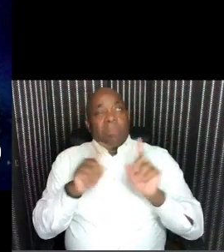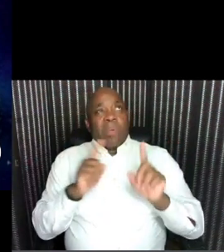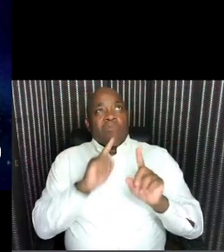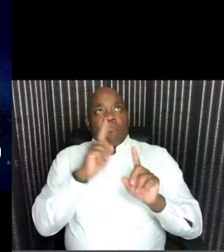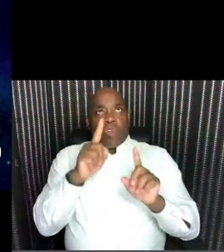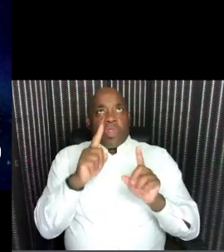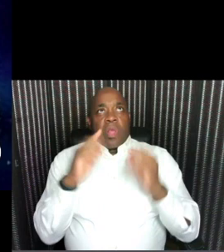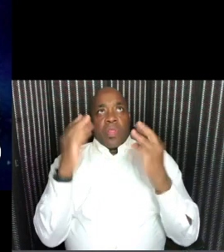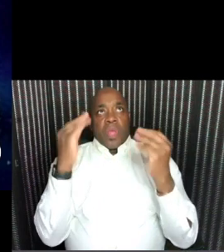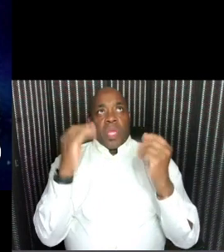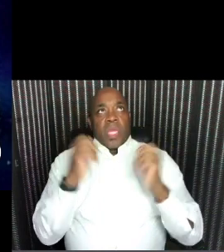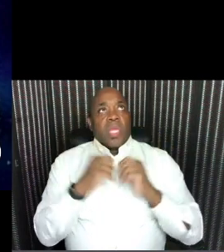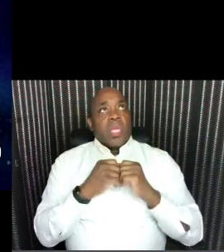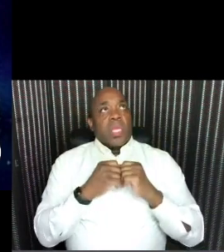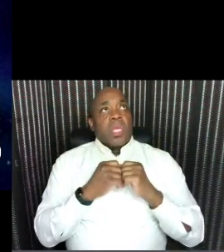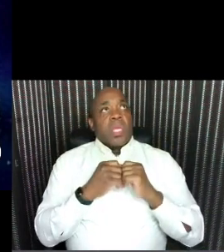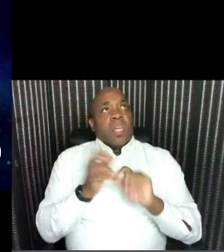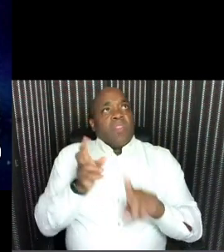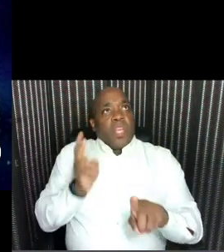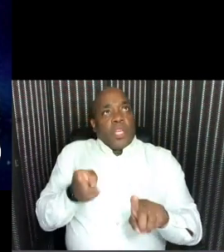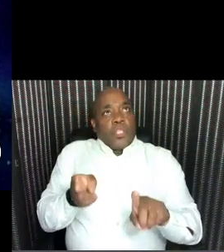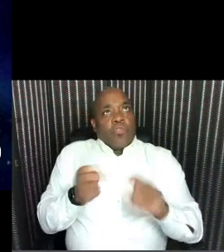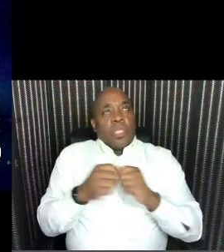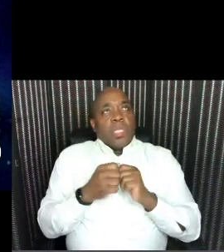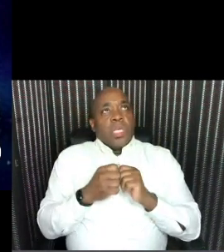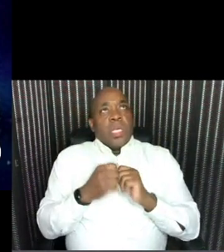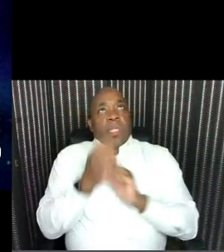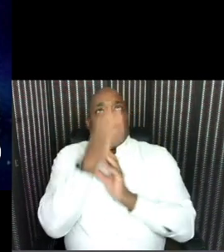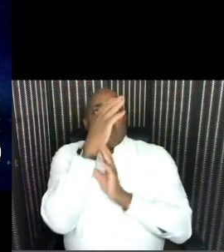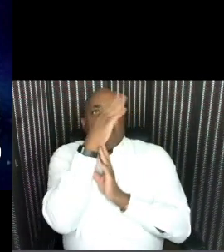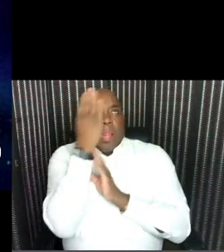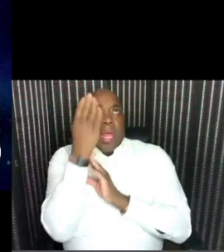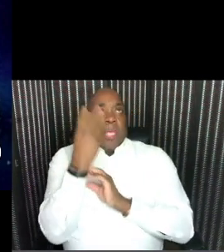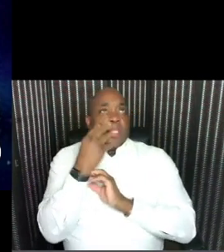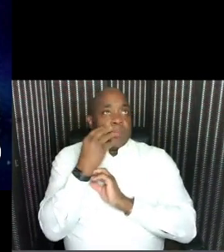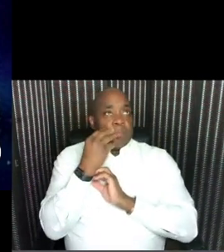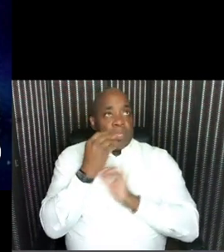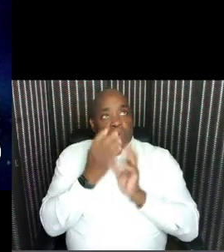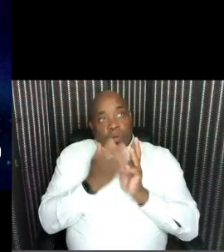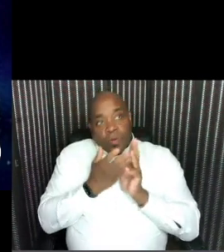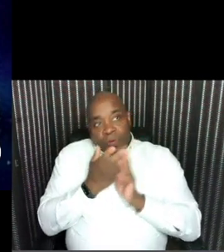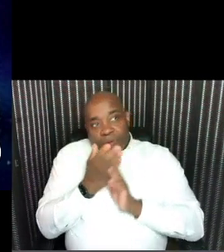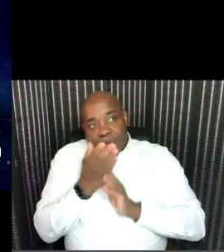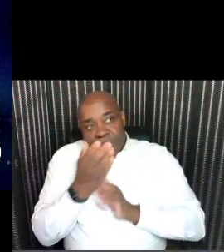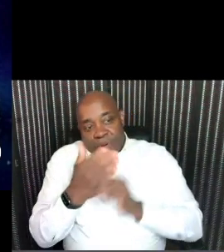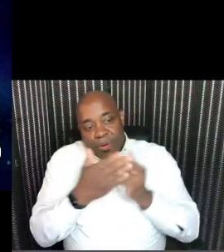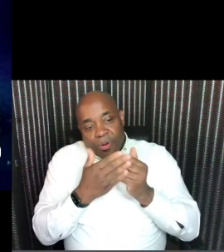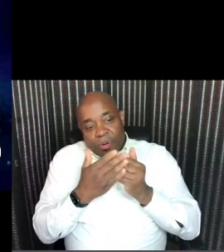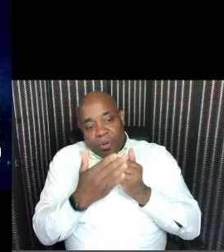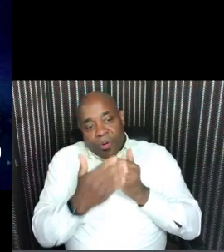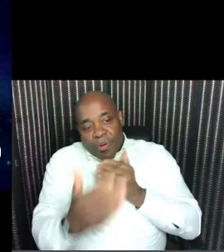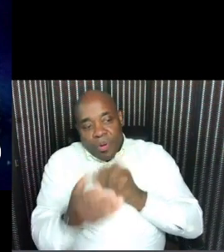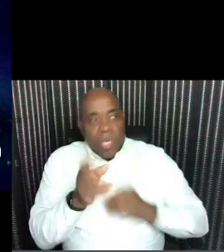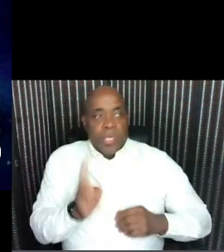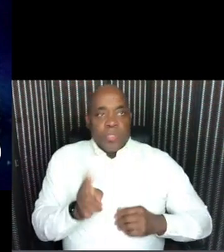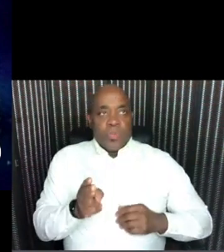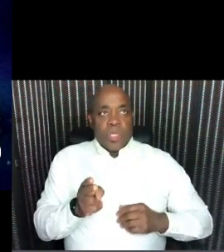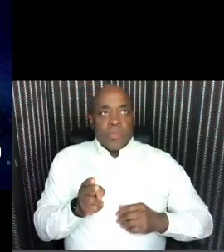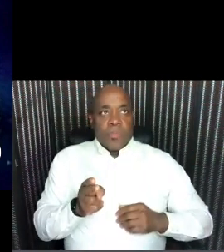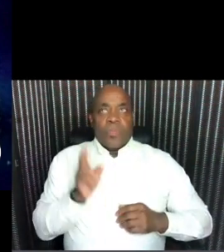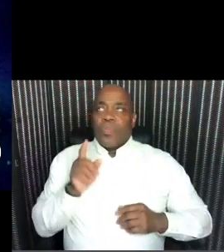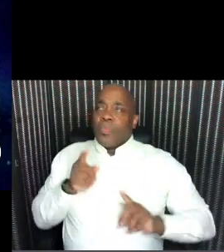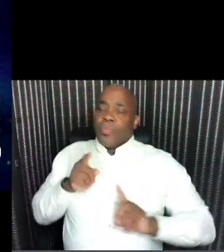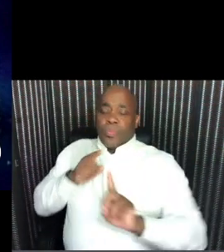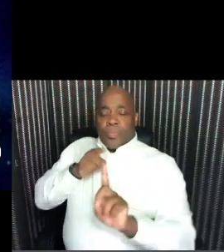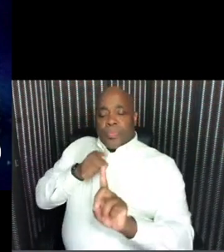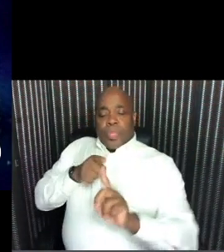history and the Black experience in history. He's in particular sort of wrestling with the idea at the